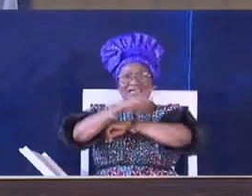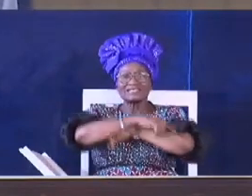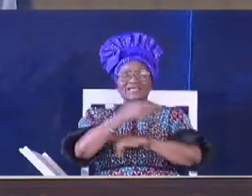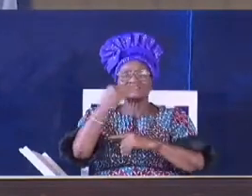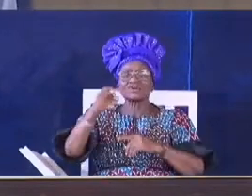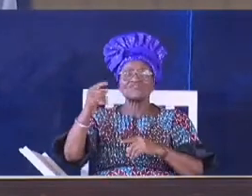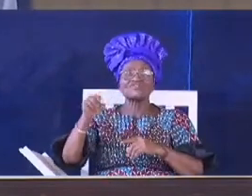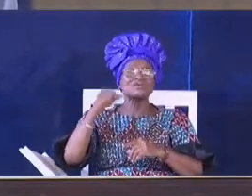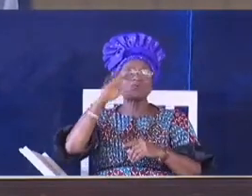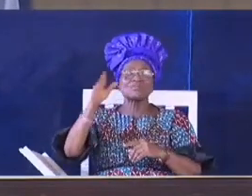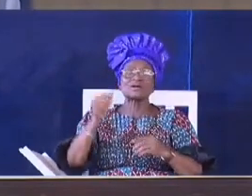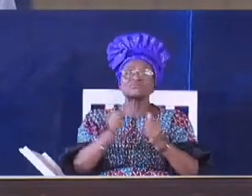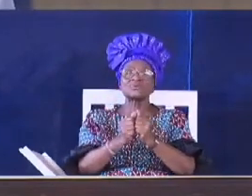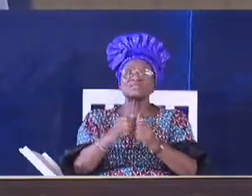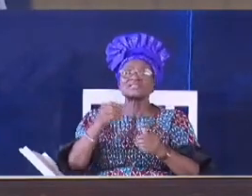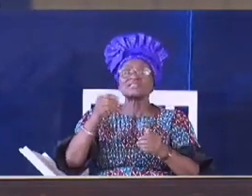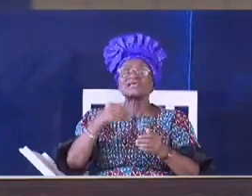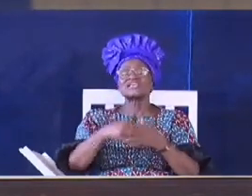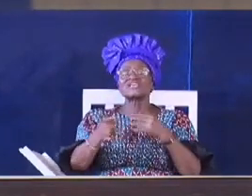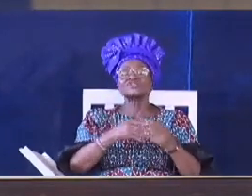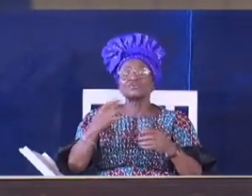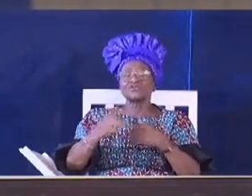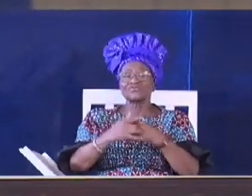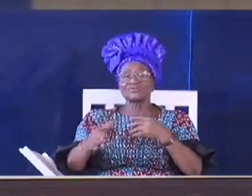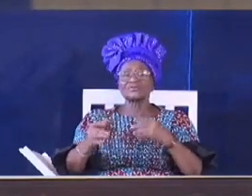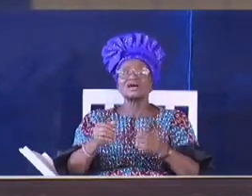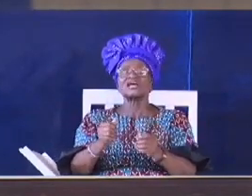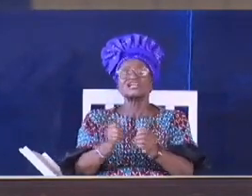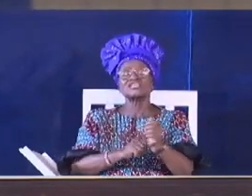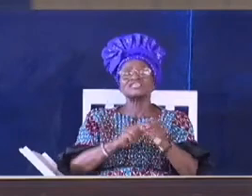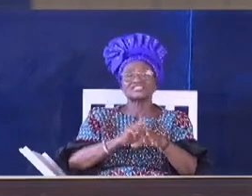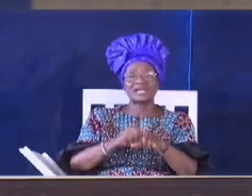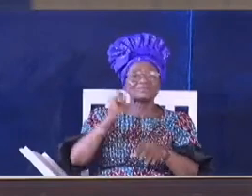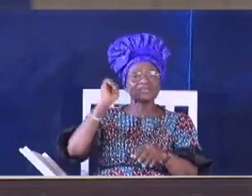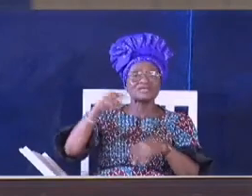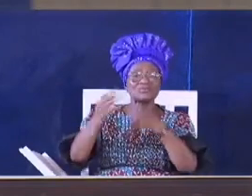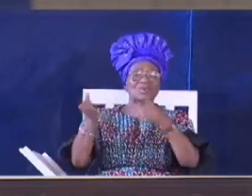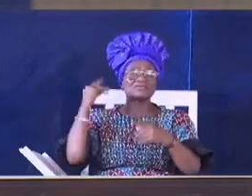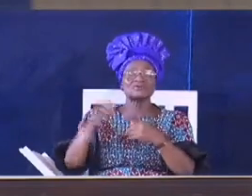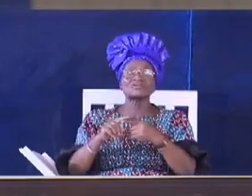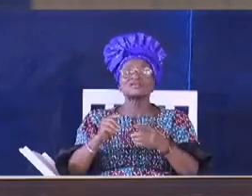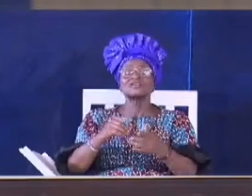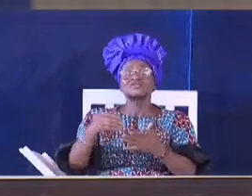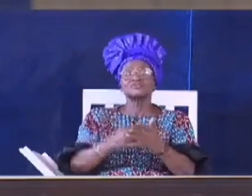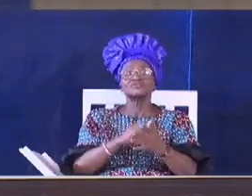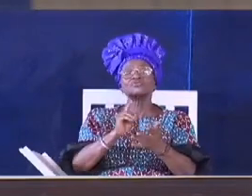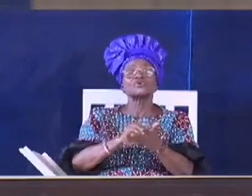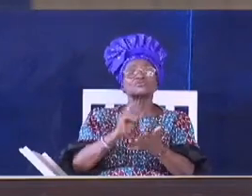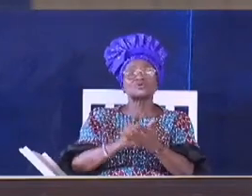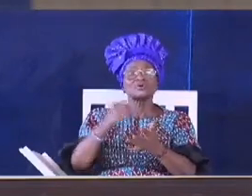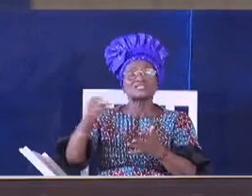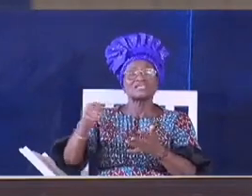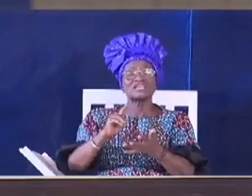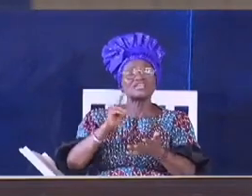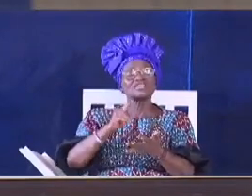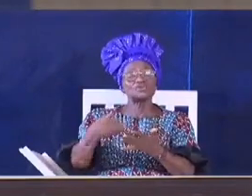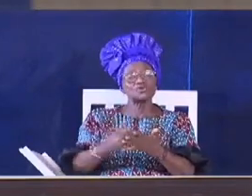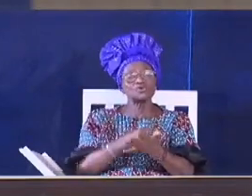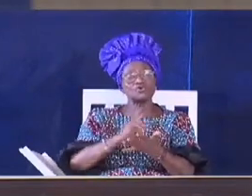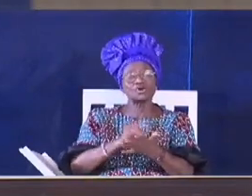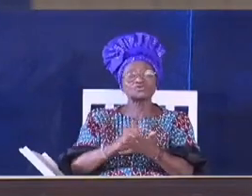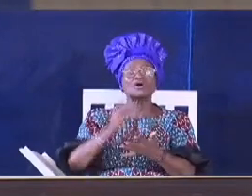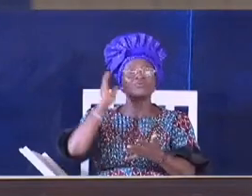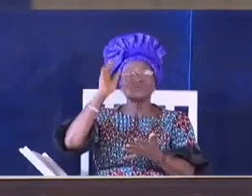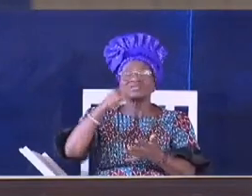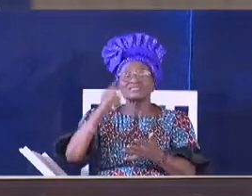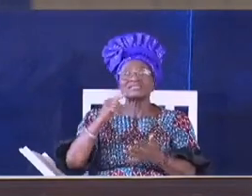the issue of blood, each time she went to a new doctor, she had new hope. And then the new doctor will fail, and